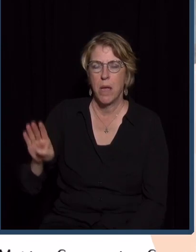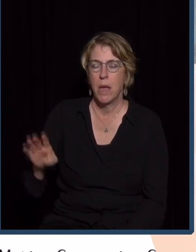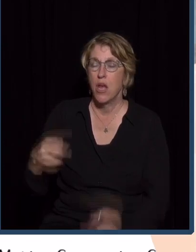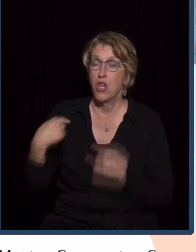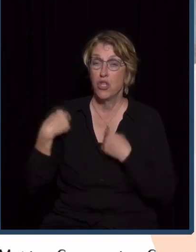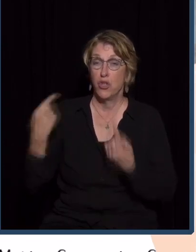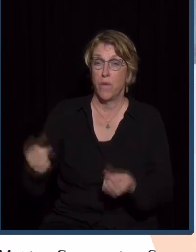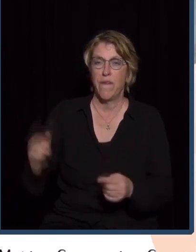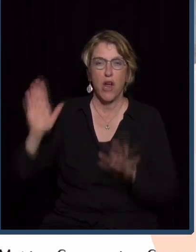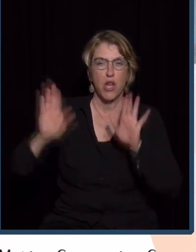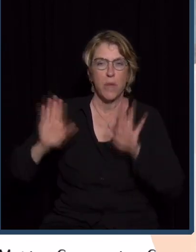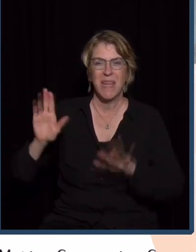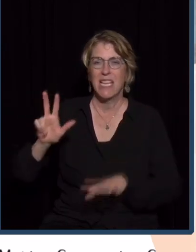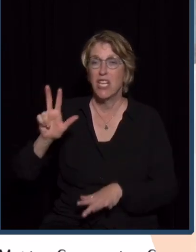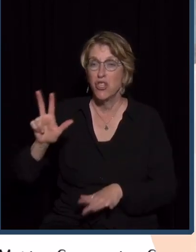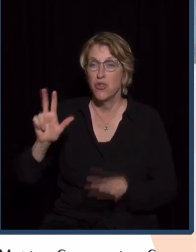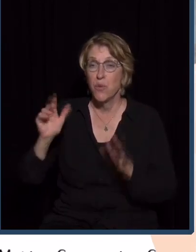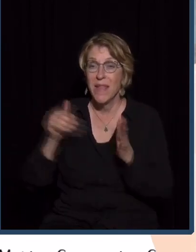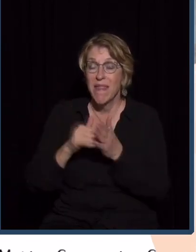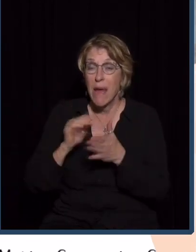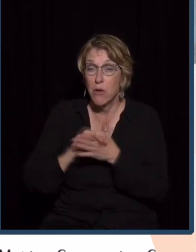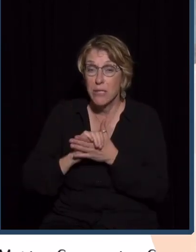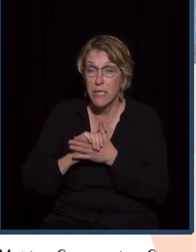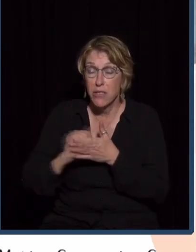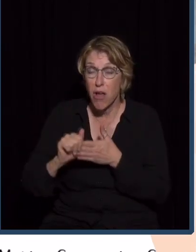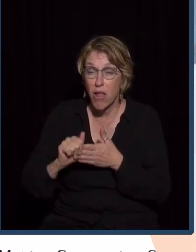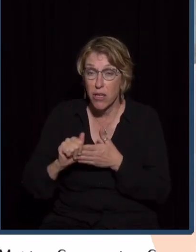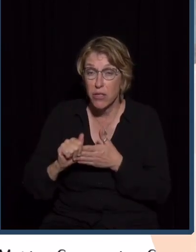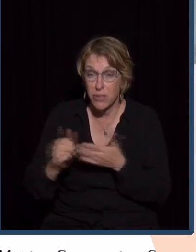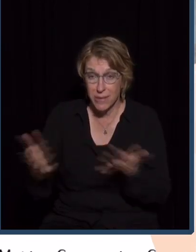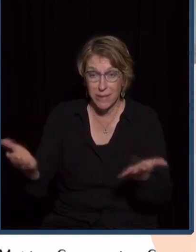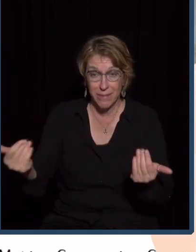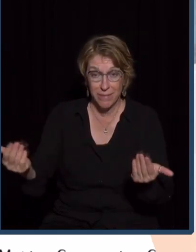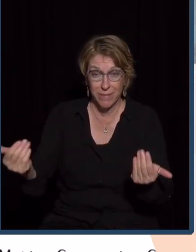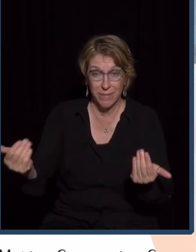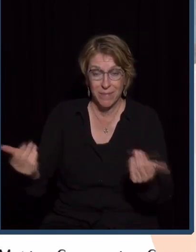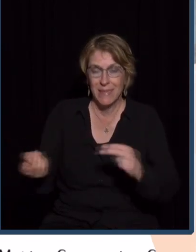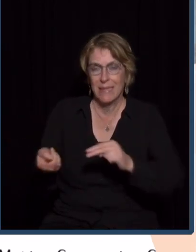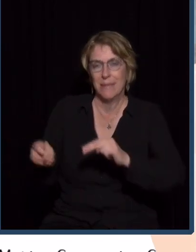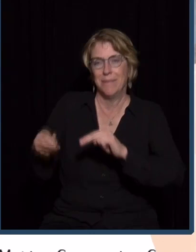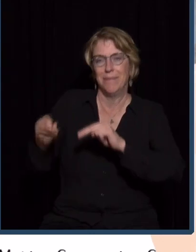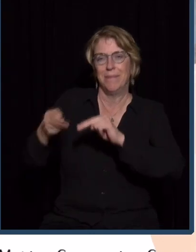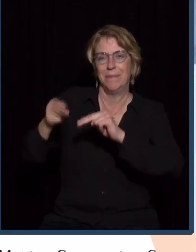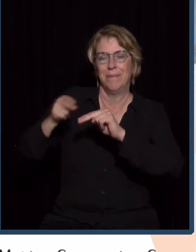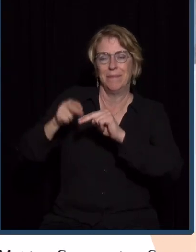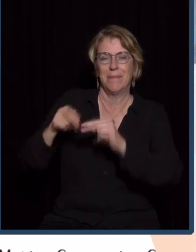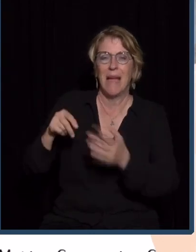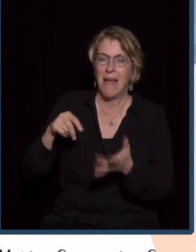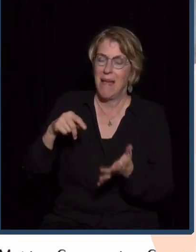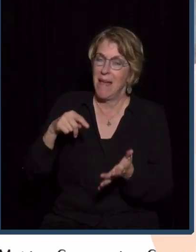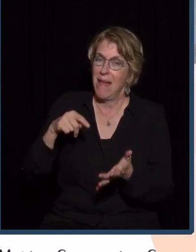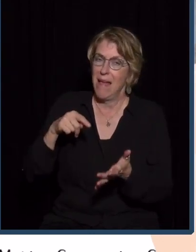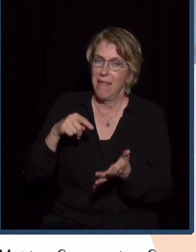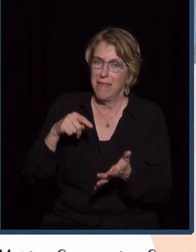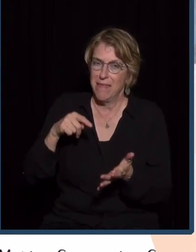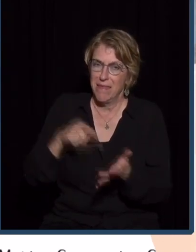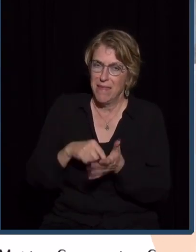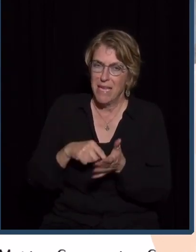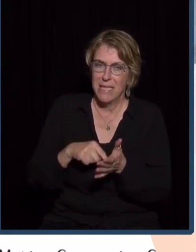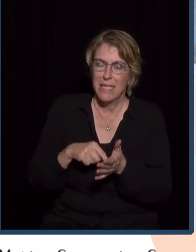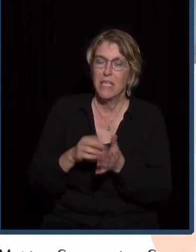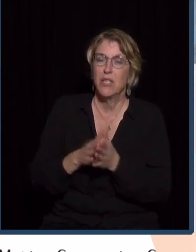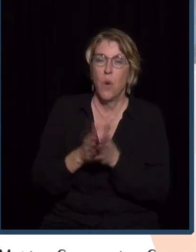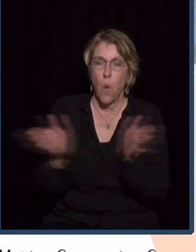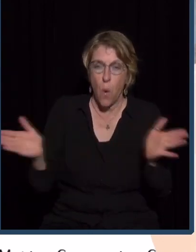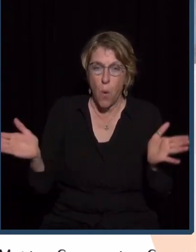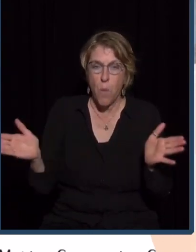So if that's not you, get that bid in. $3,000 is the current bidder. And just so you know, this item is open for a while.